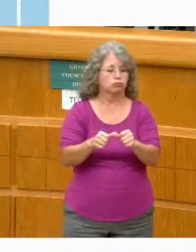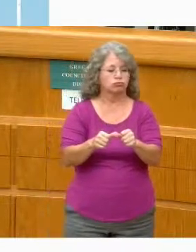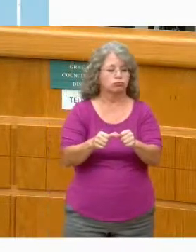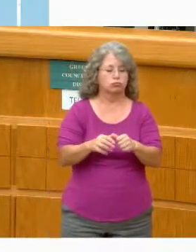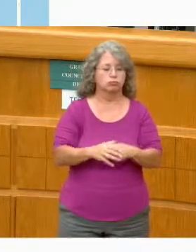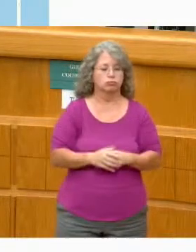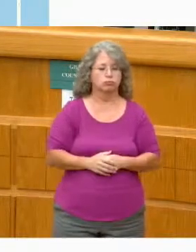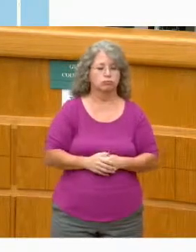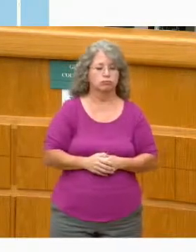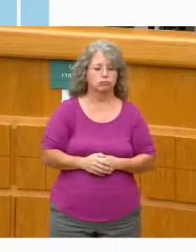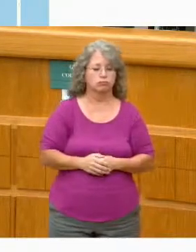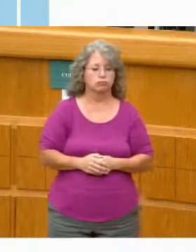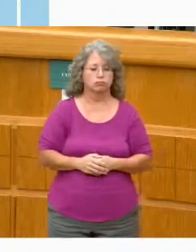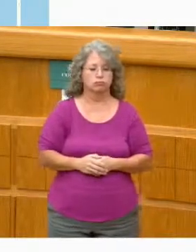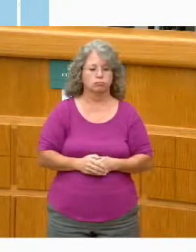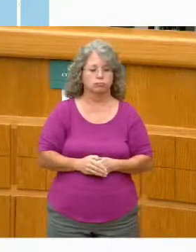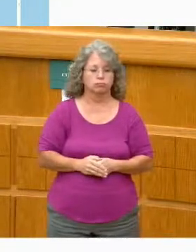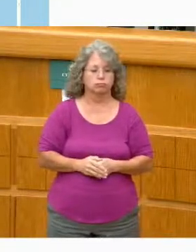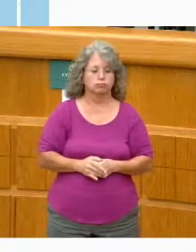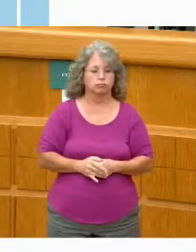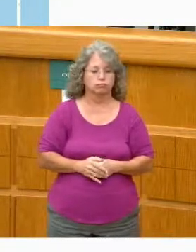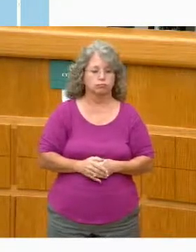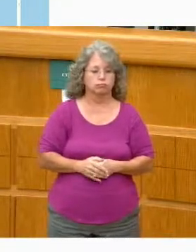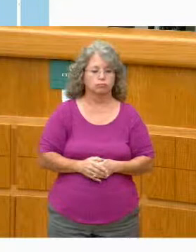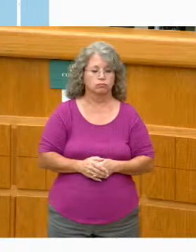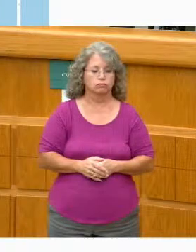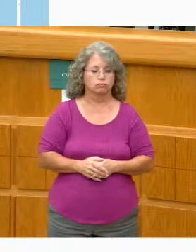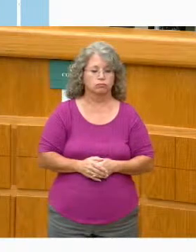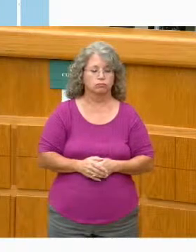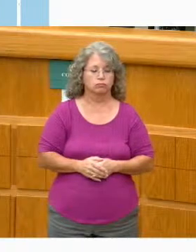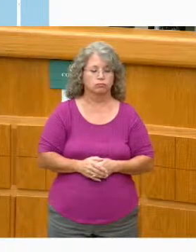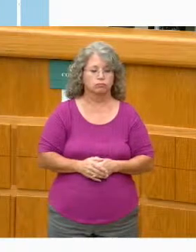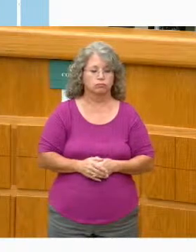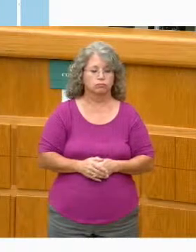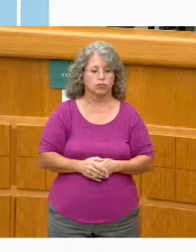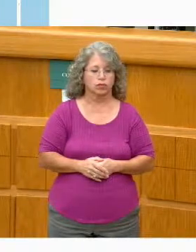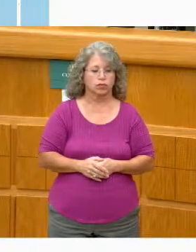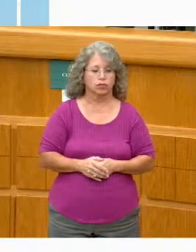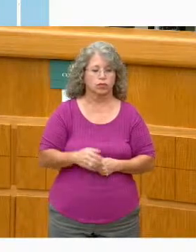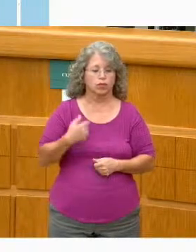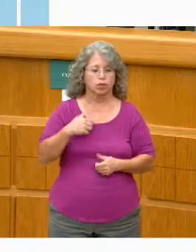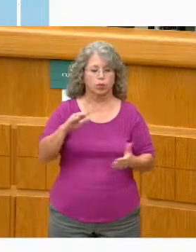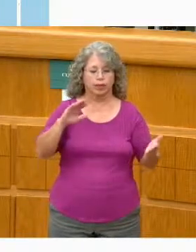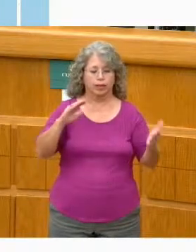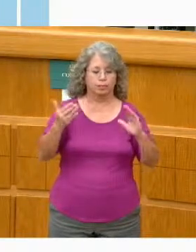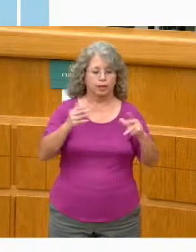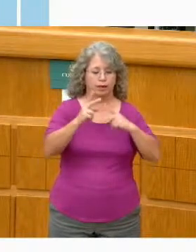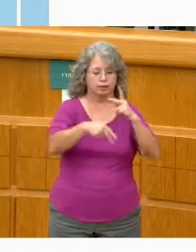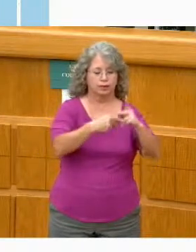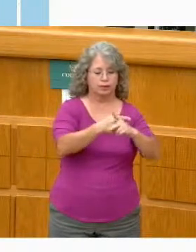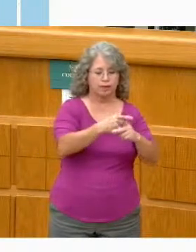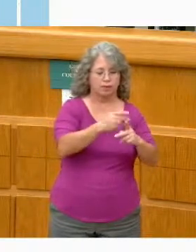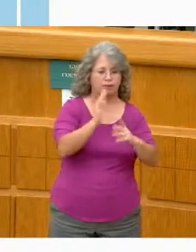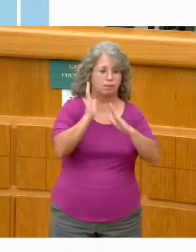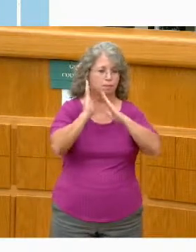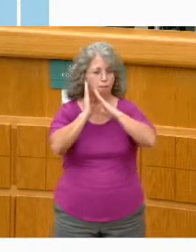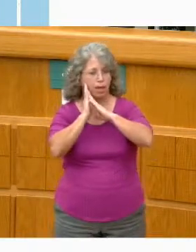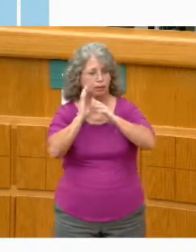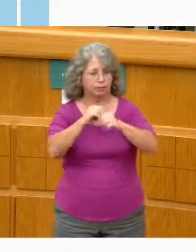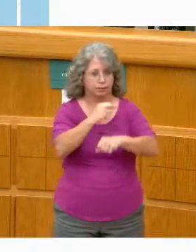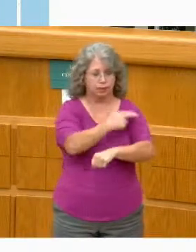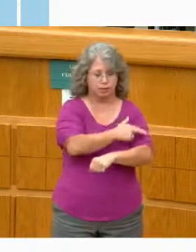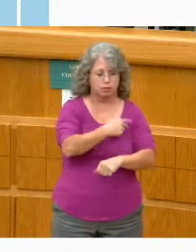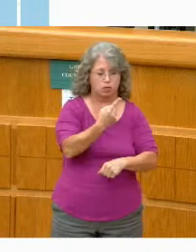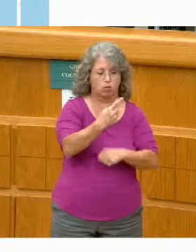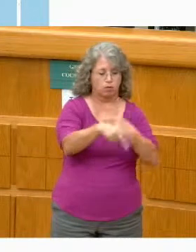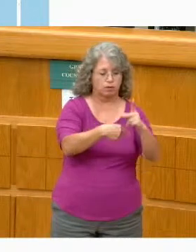we're on right now. We look at the types of beds that are being occupied. One type of